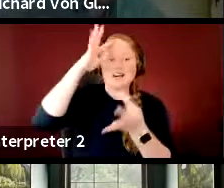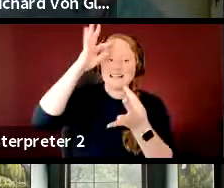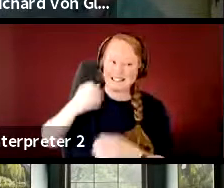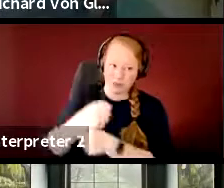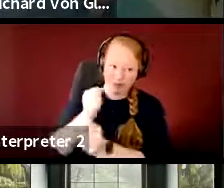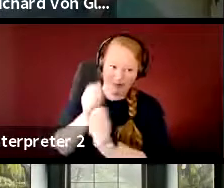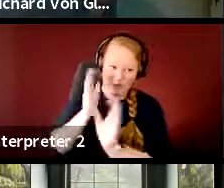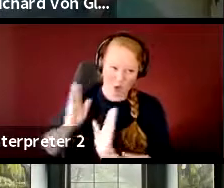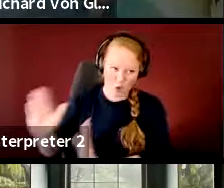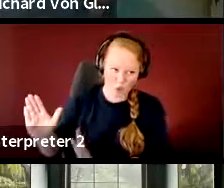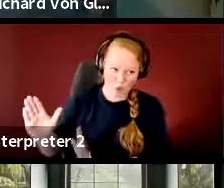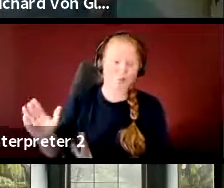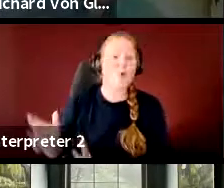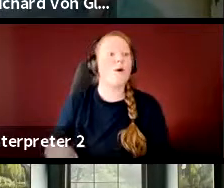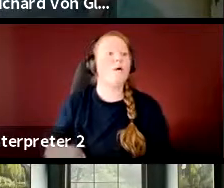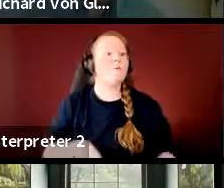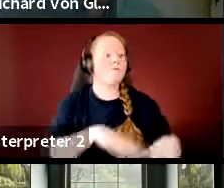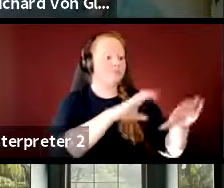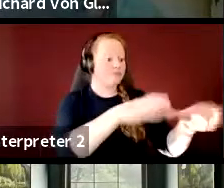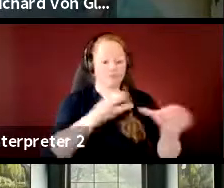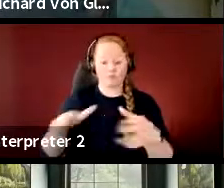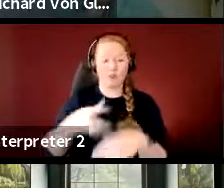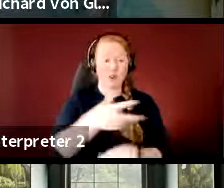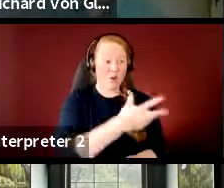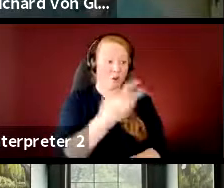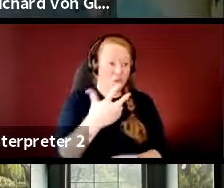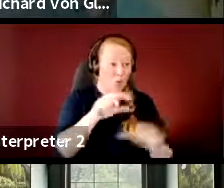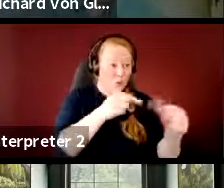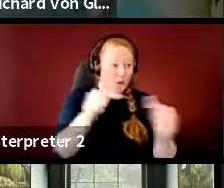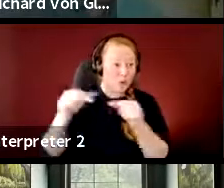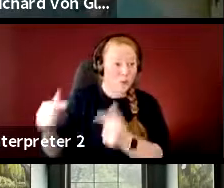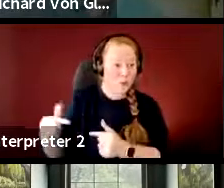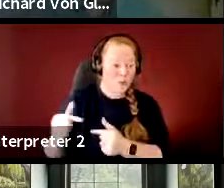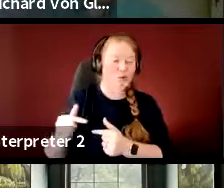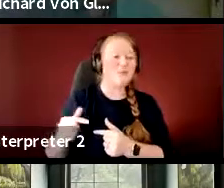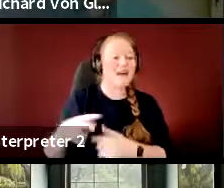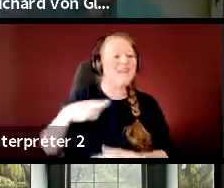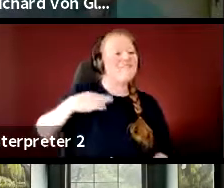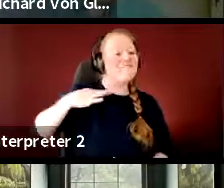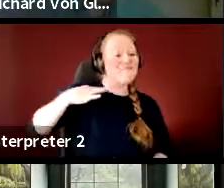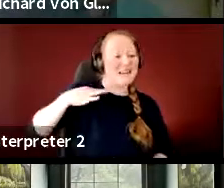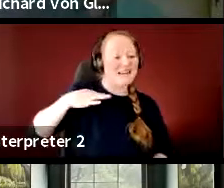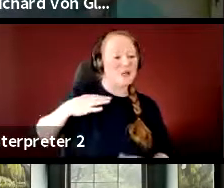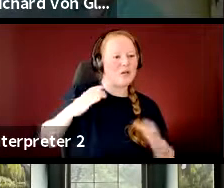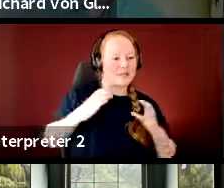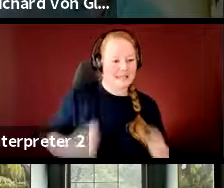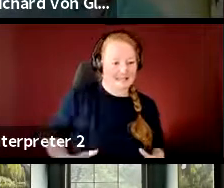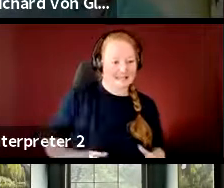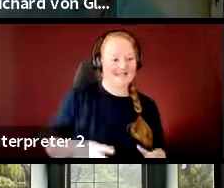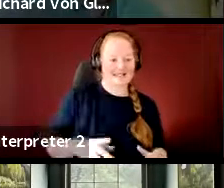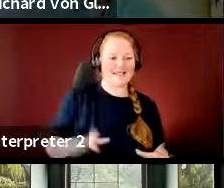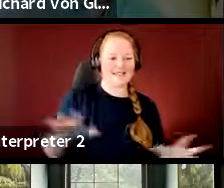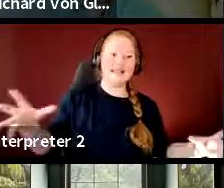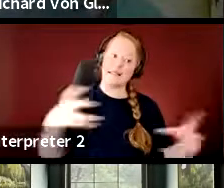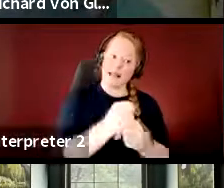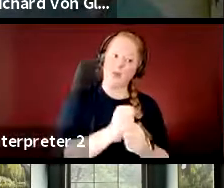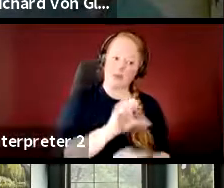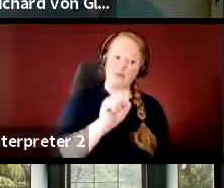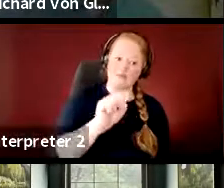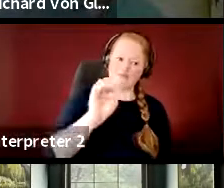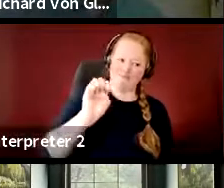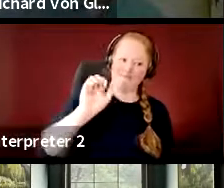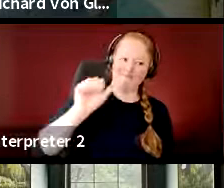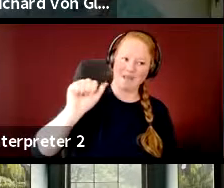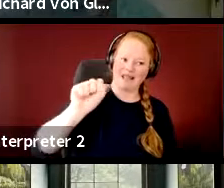of the 3 groups form the Volunteer Citizens of the Stimulus Advisory Board, or the SAB. The SAB